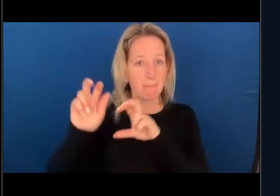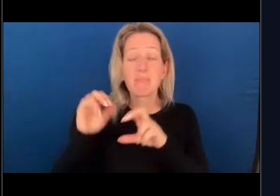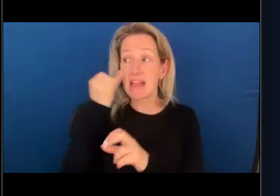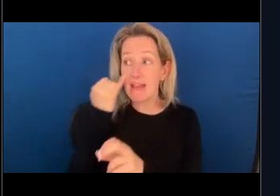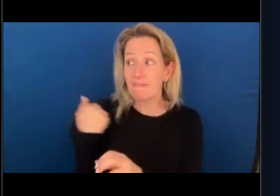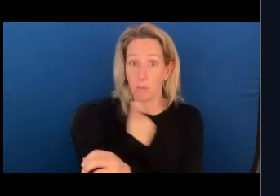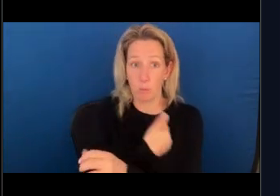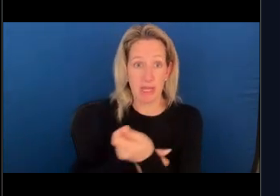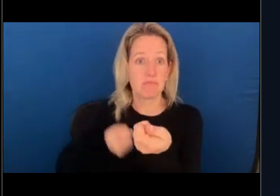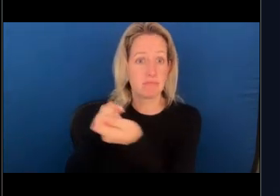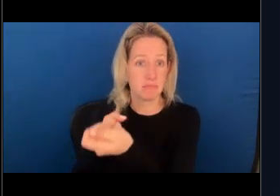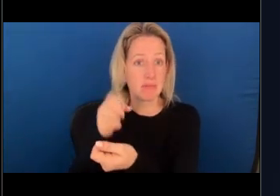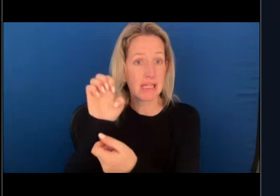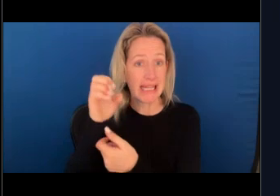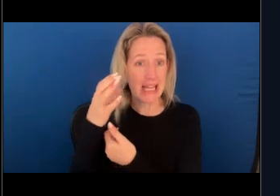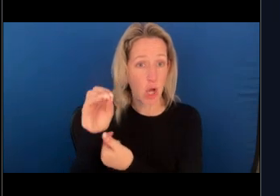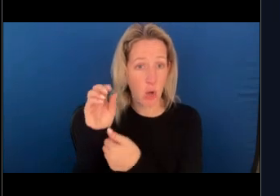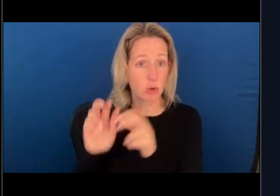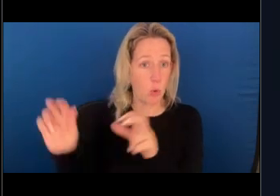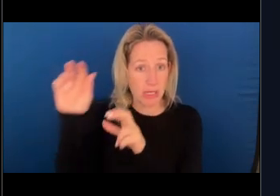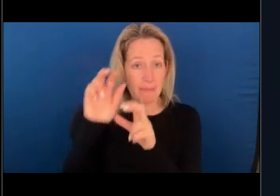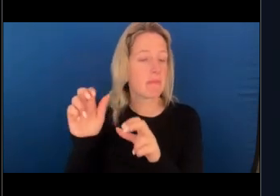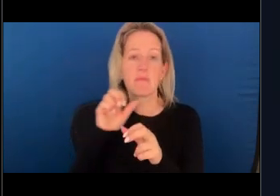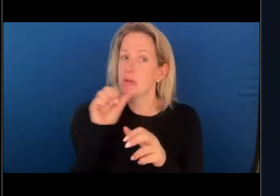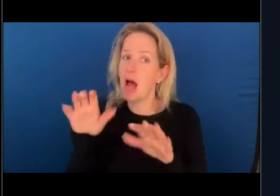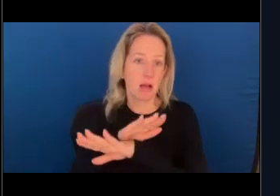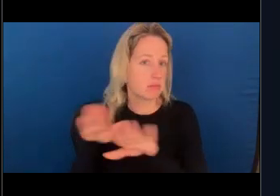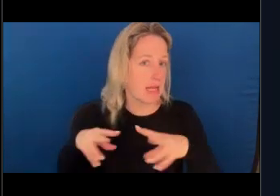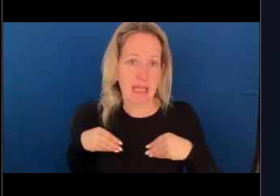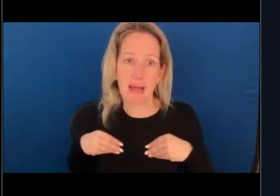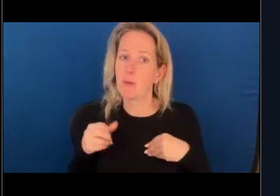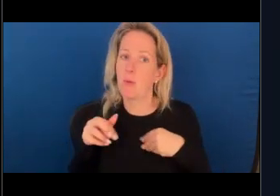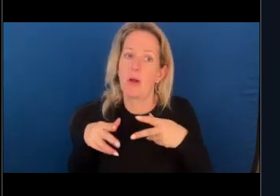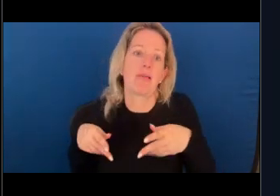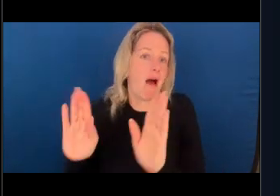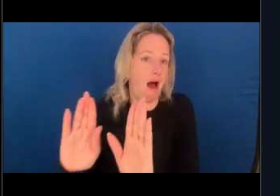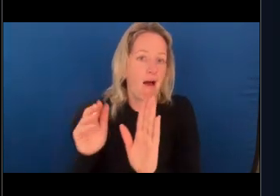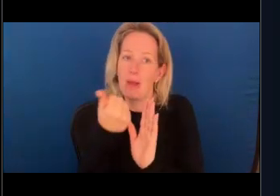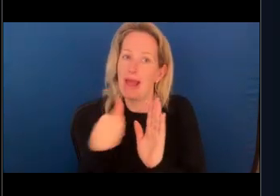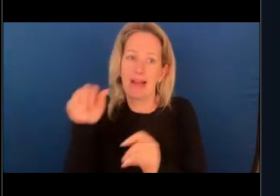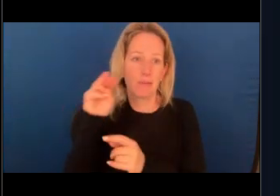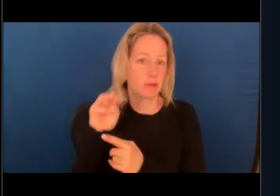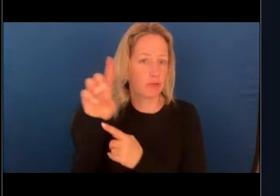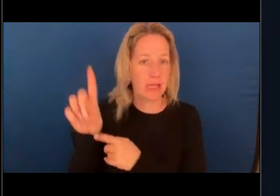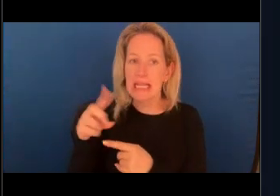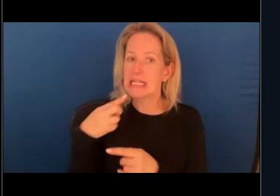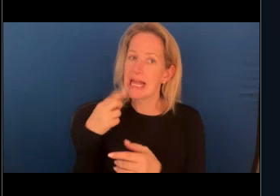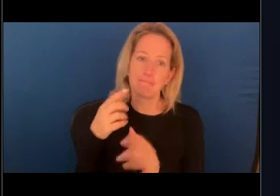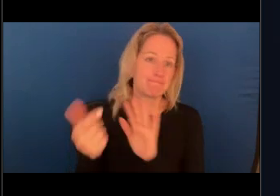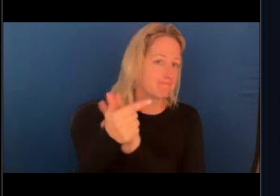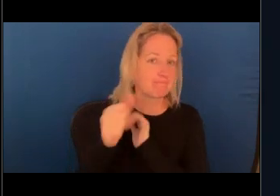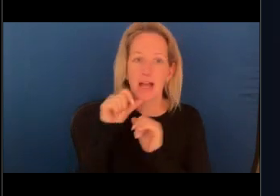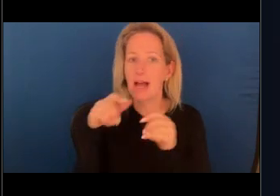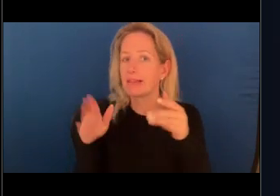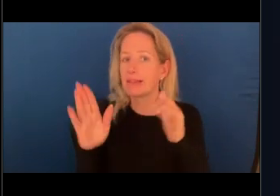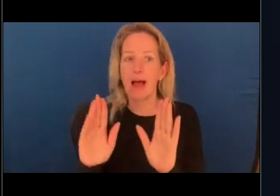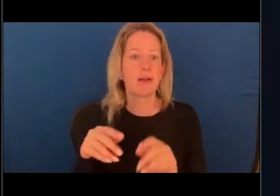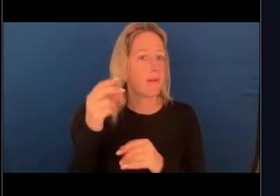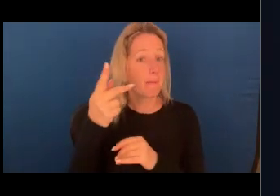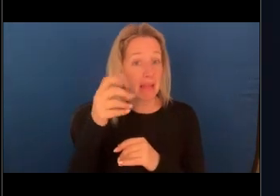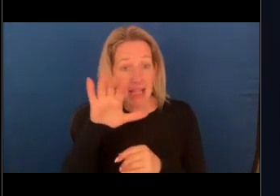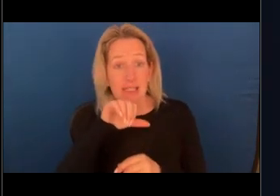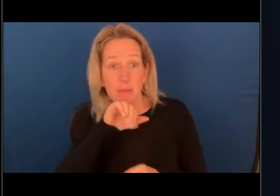model that doesn't accept or allow marine debris and says that this is not okay, plastic pollution is not okay, then we may